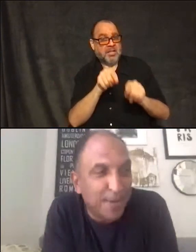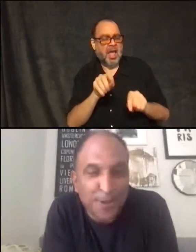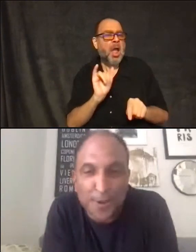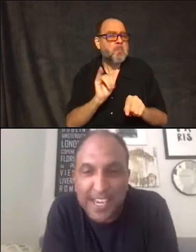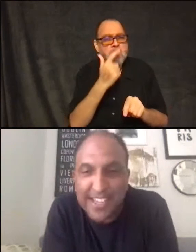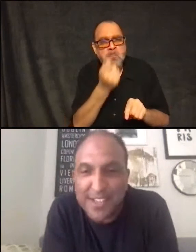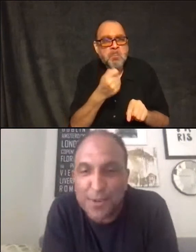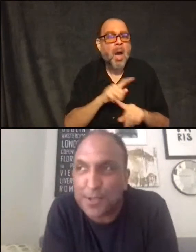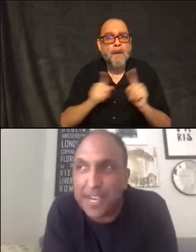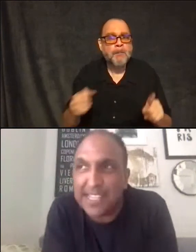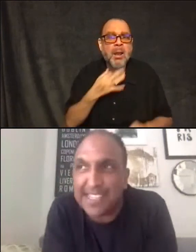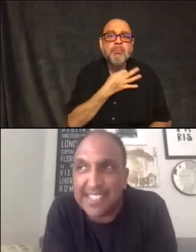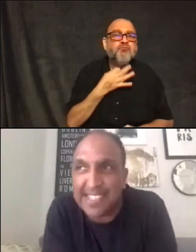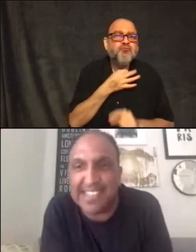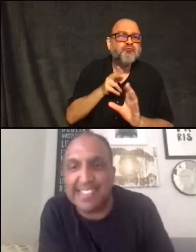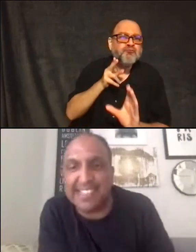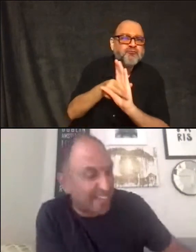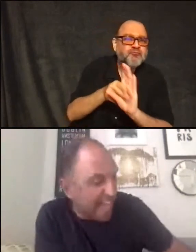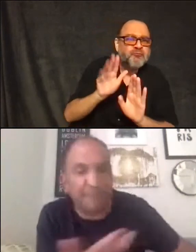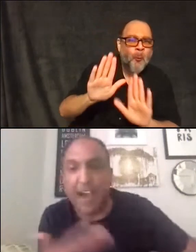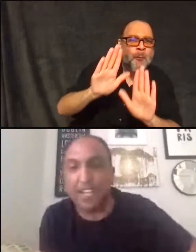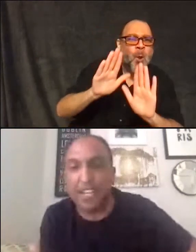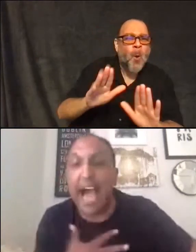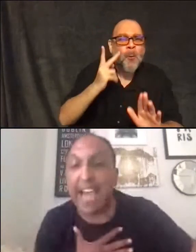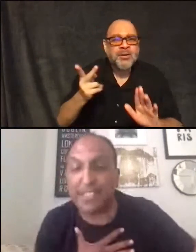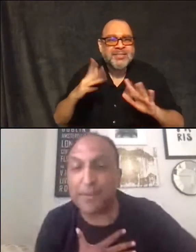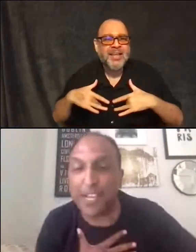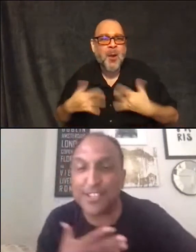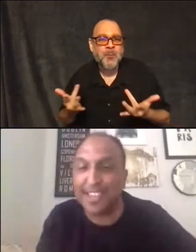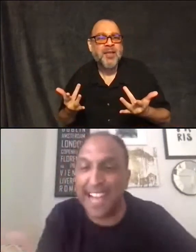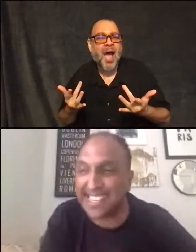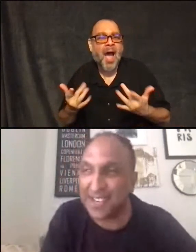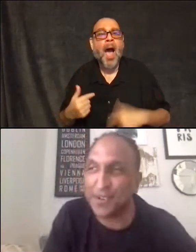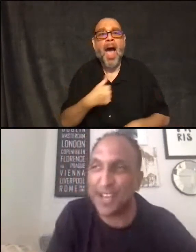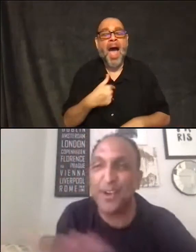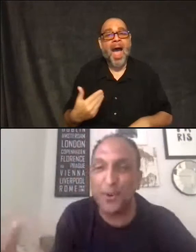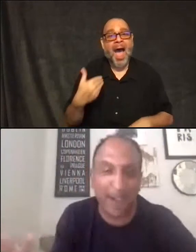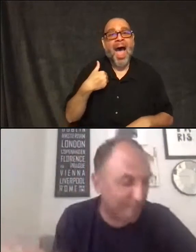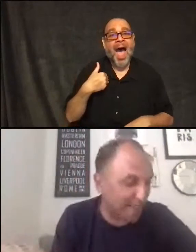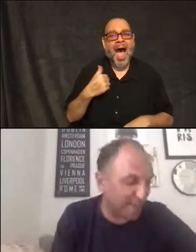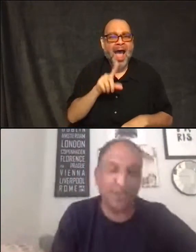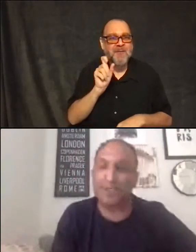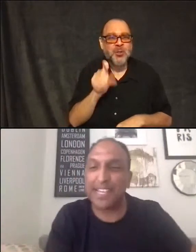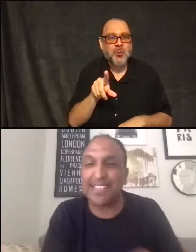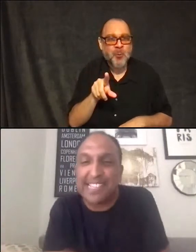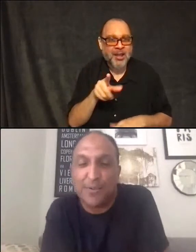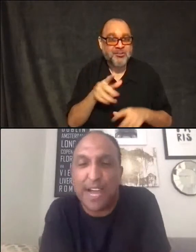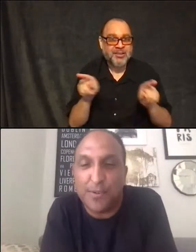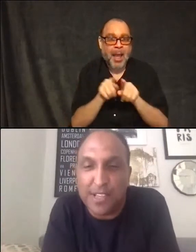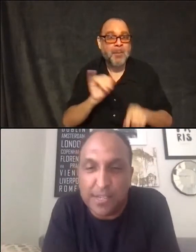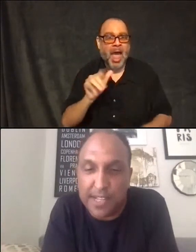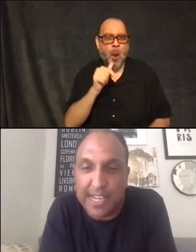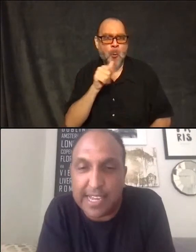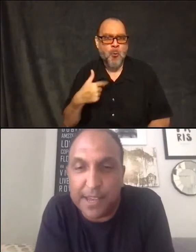see what you're doing in Twitter Spaces. It's I haven't found any. I have the same question that they're asking of you, like, who do I follow in Twitter Spaces? Because